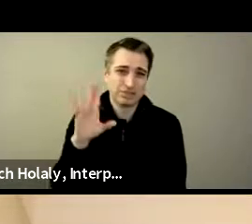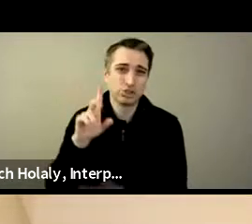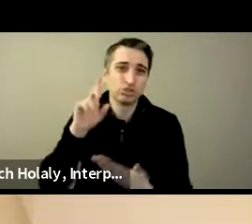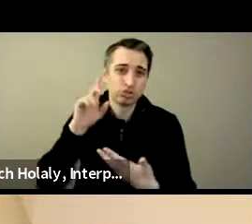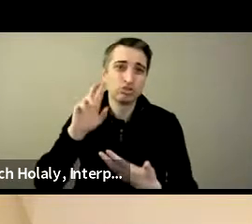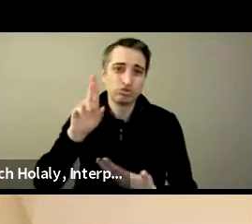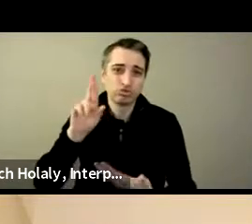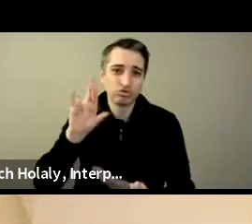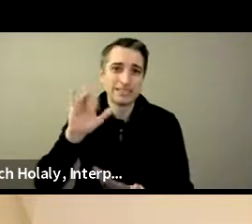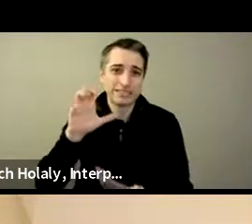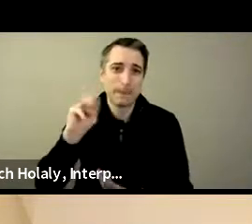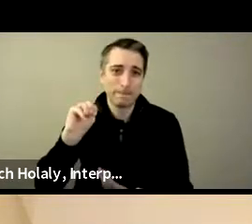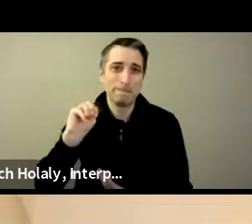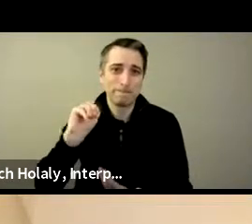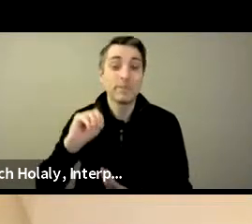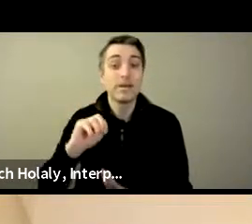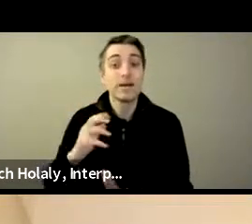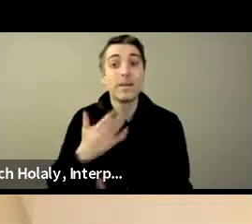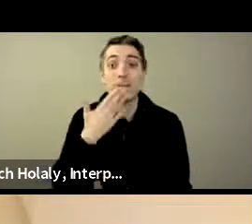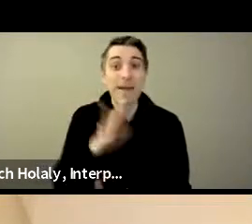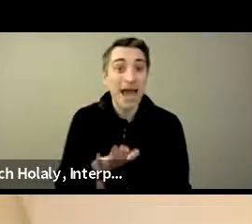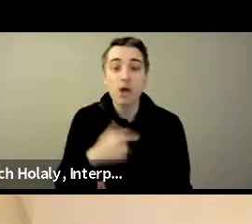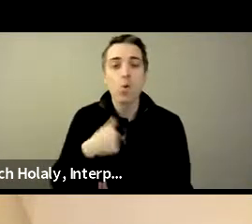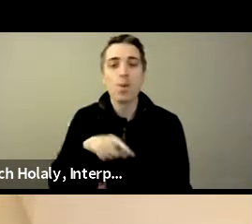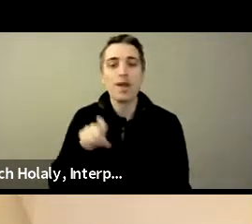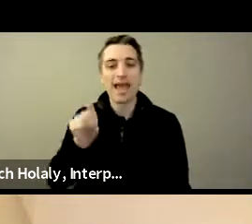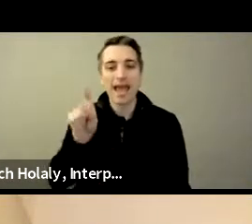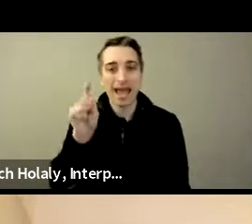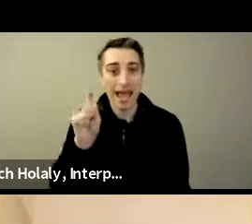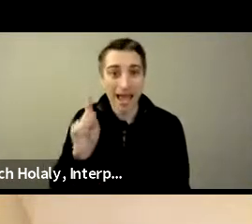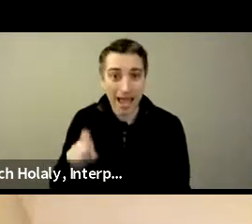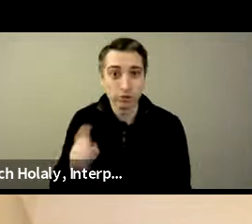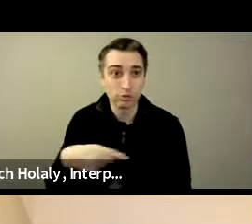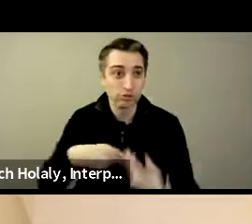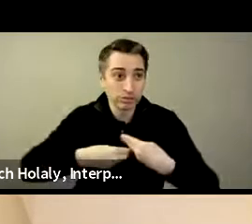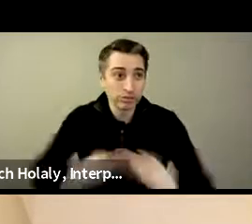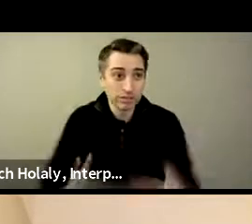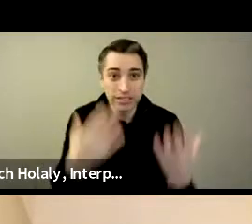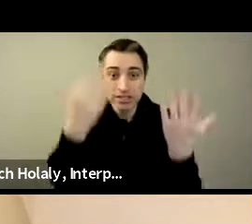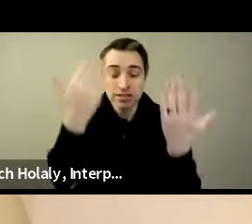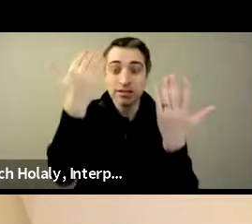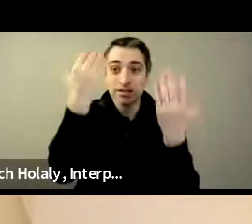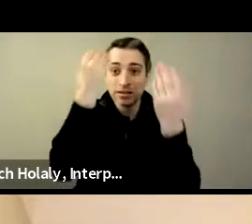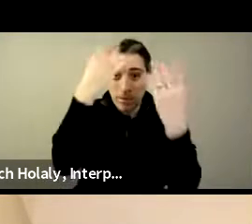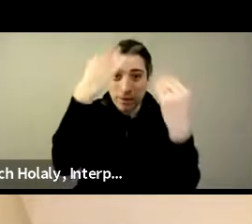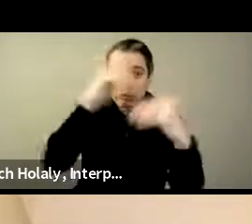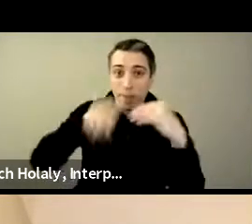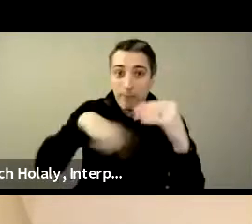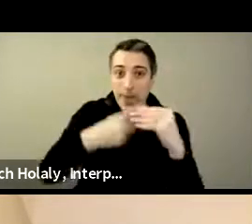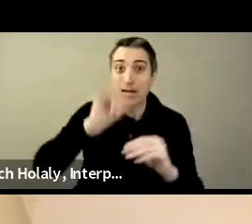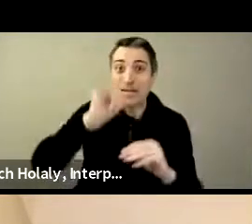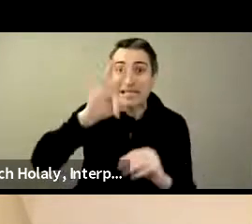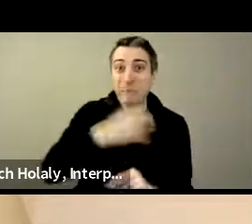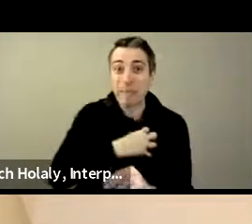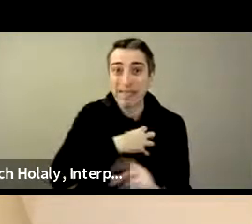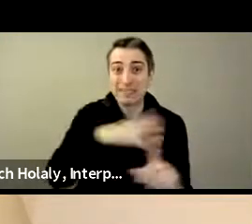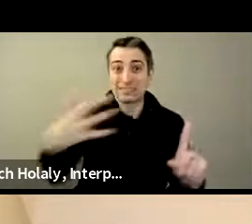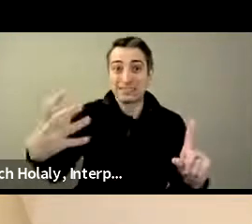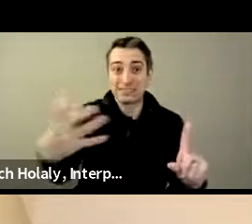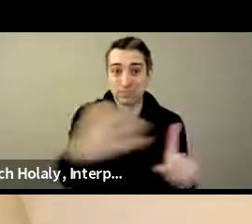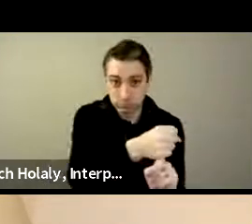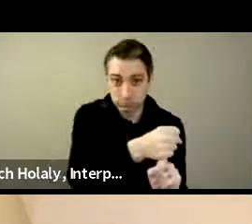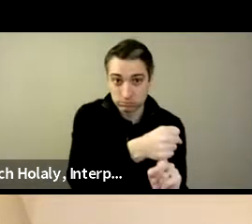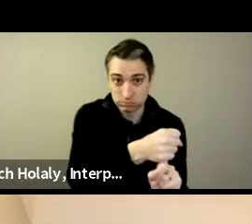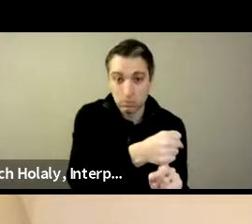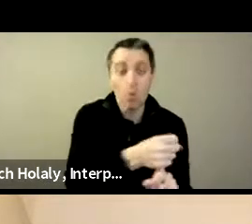community information on what to do if you get stopped by a police or immigration. And you know, that's bad. That's